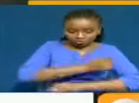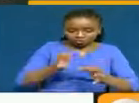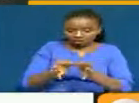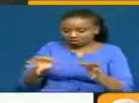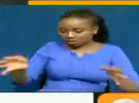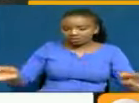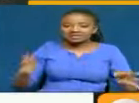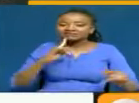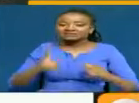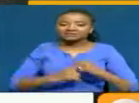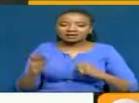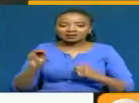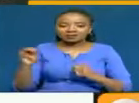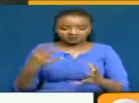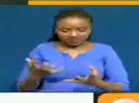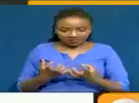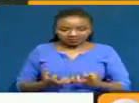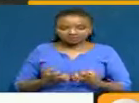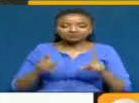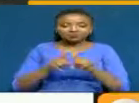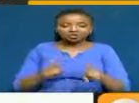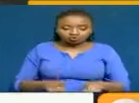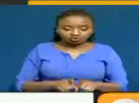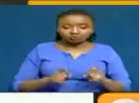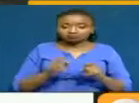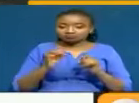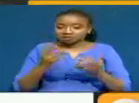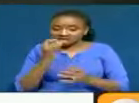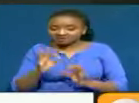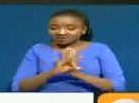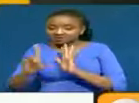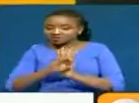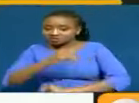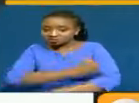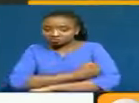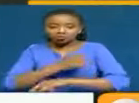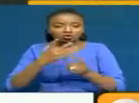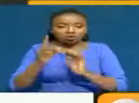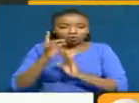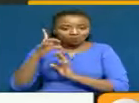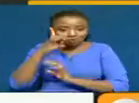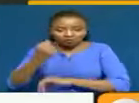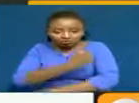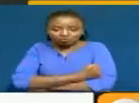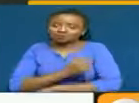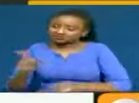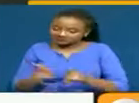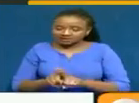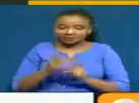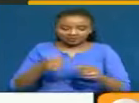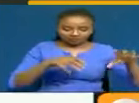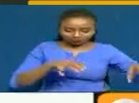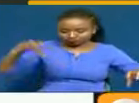600 meters. The same applies to secondary schools, whether day or boarding. To establish a new public primary school in